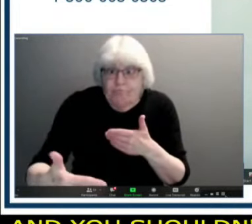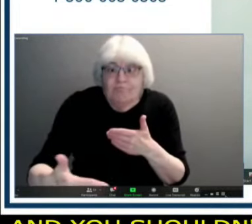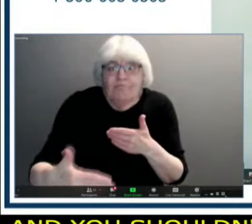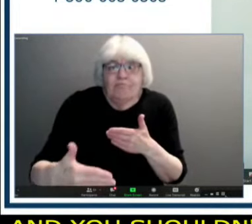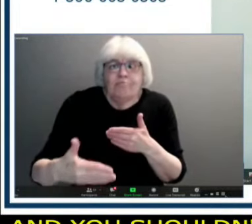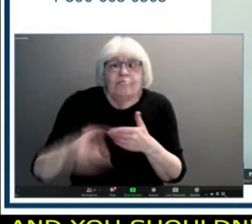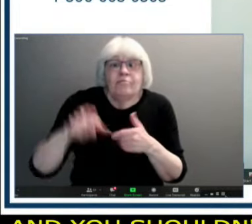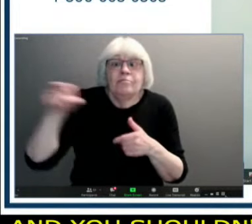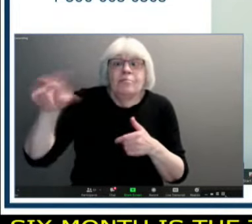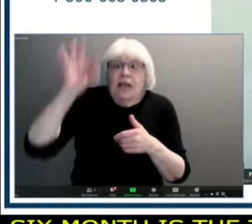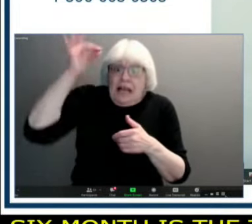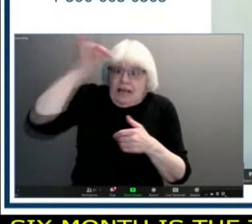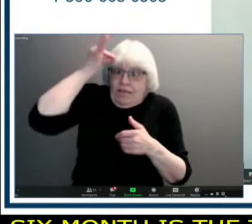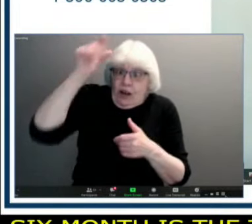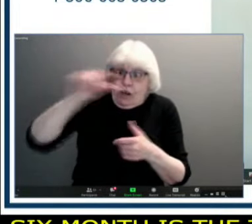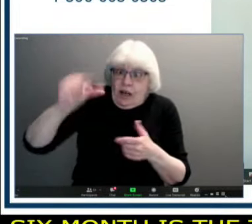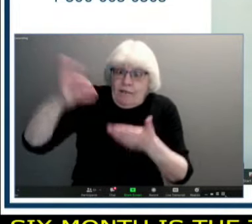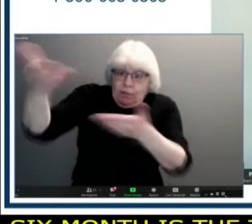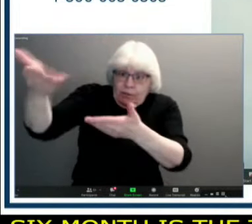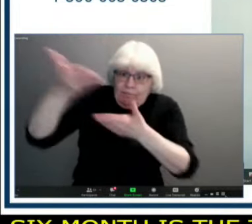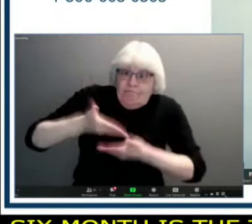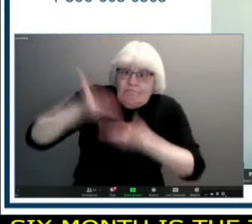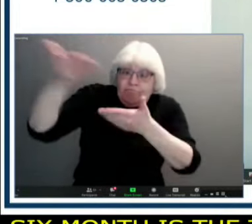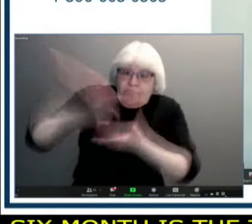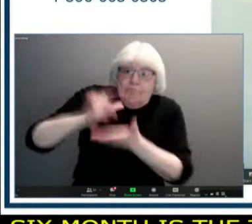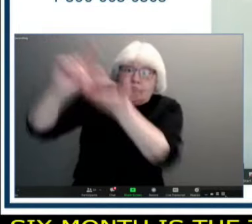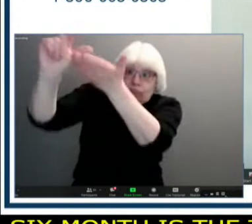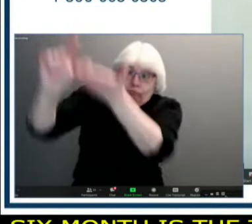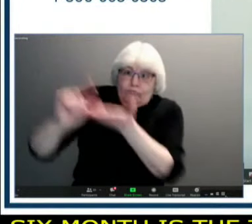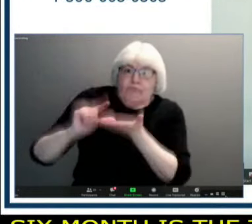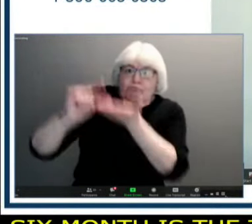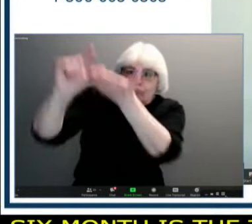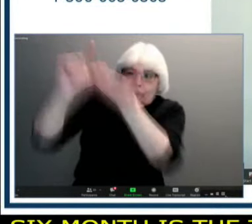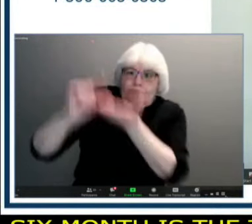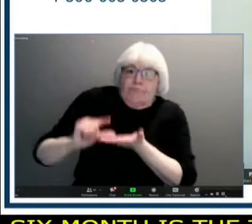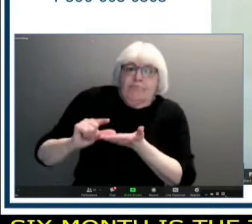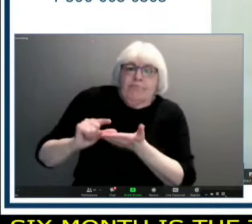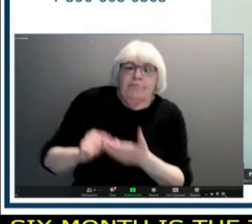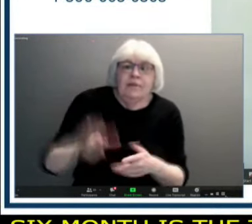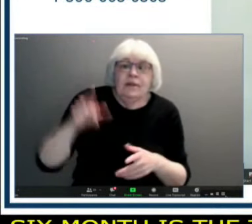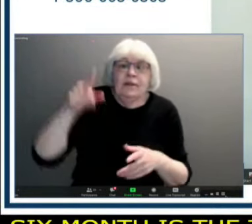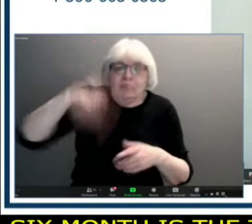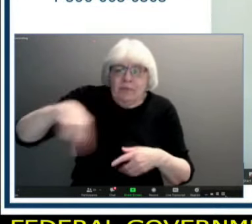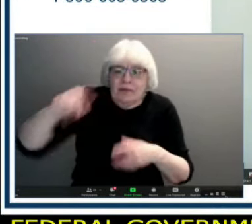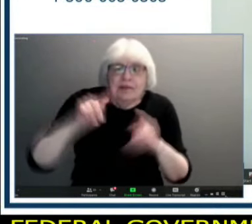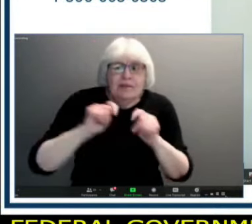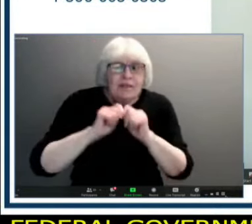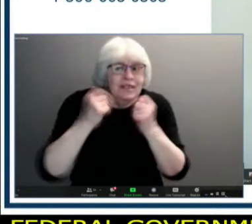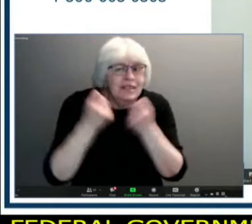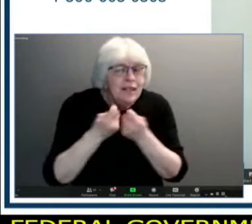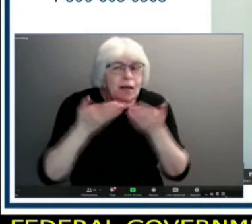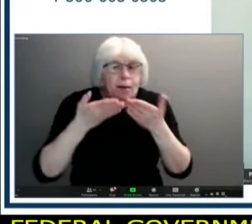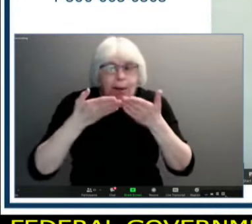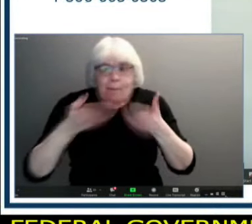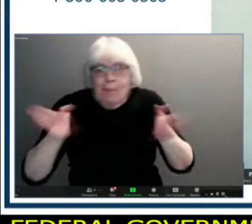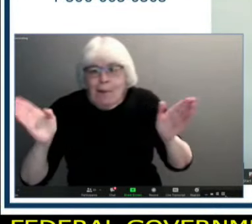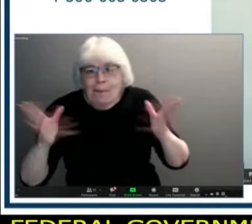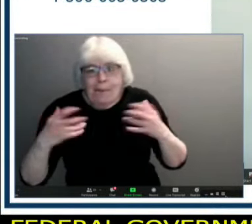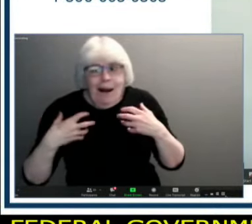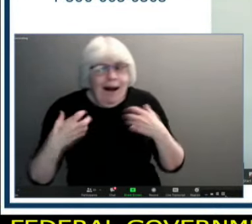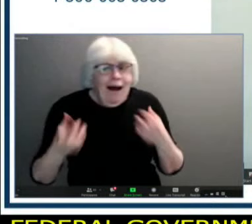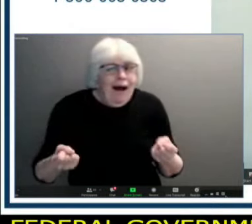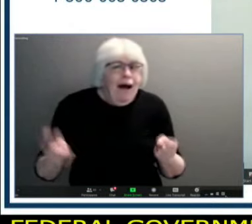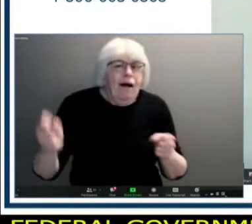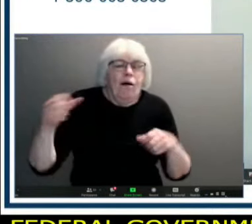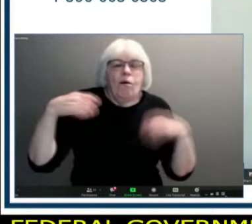I can promise you that the team at Public Health and the department and our team, we're working tirelessly